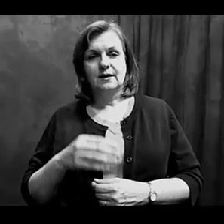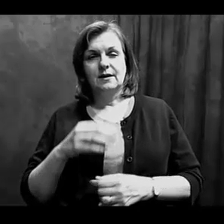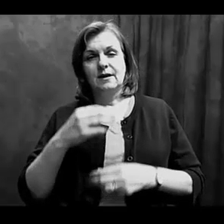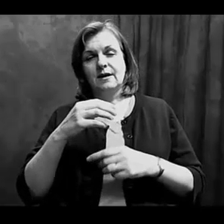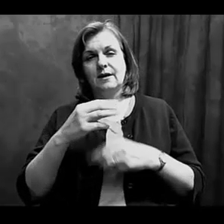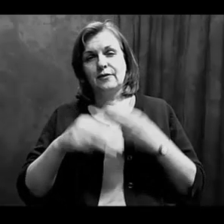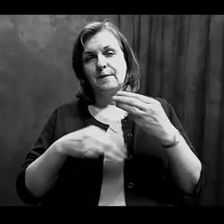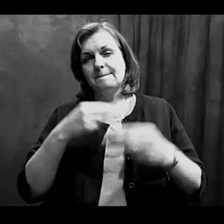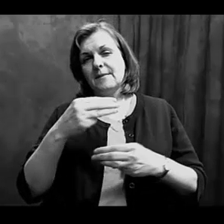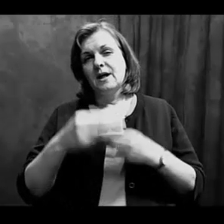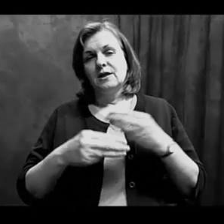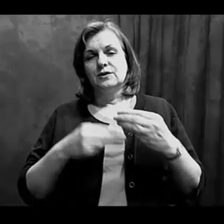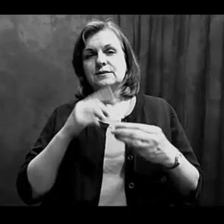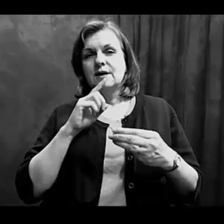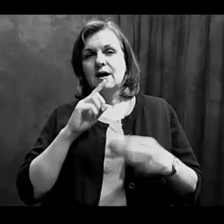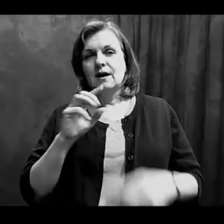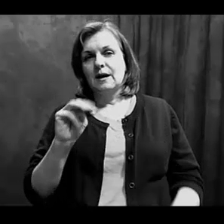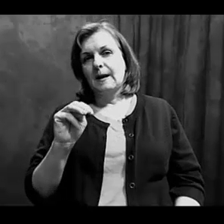them as